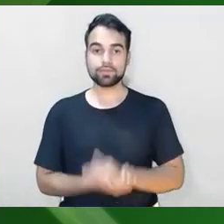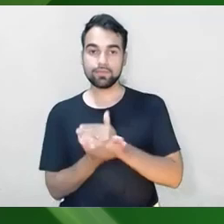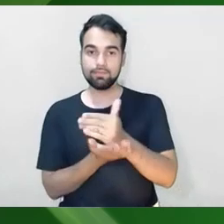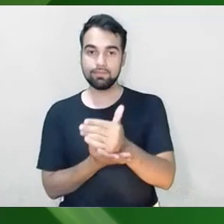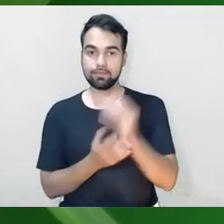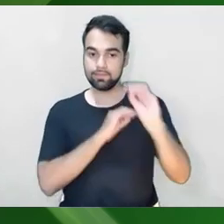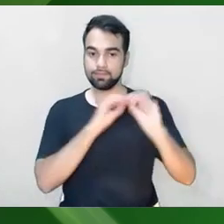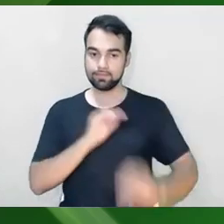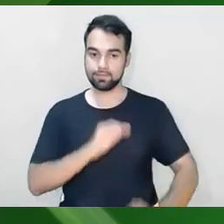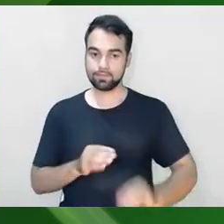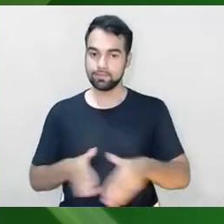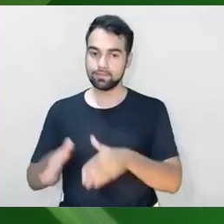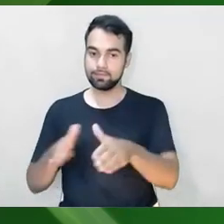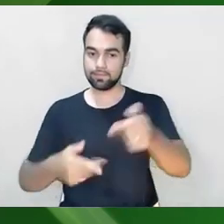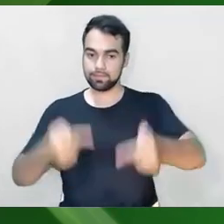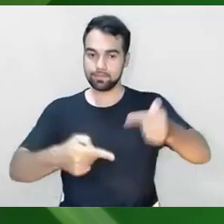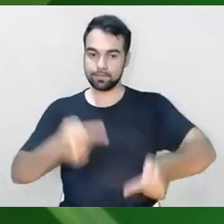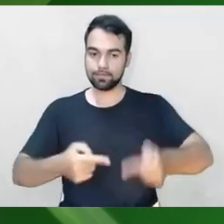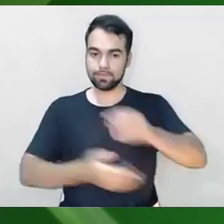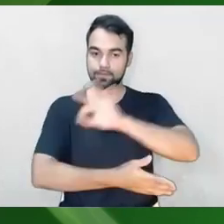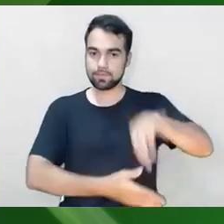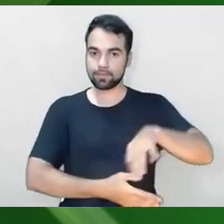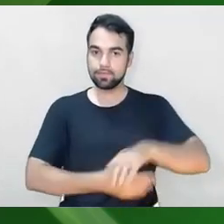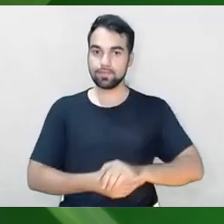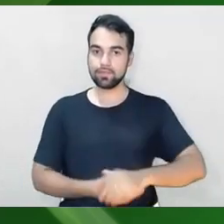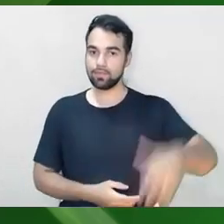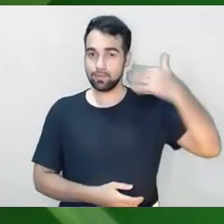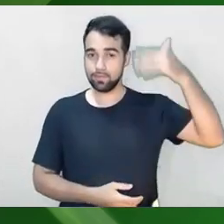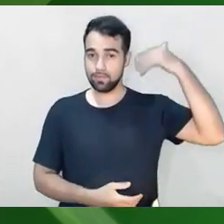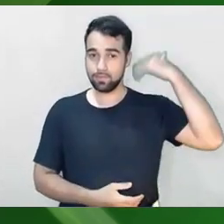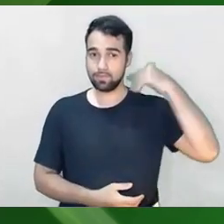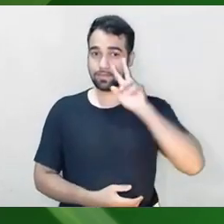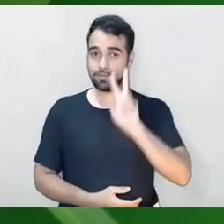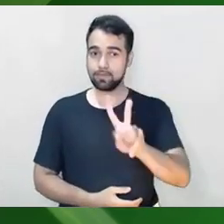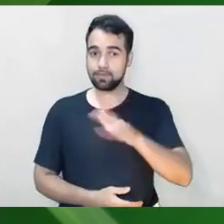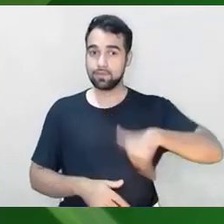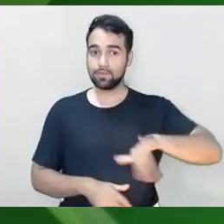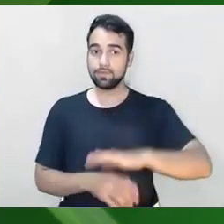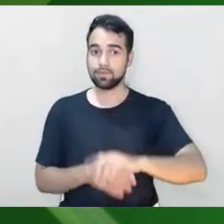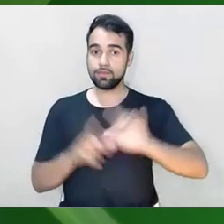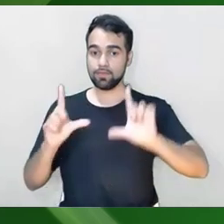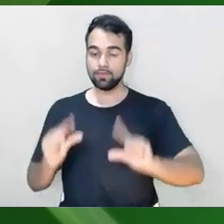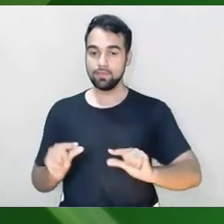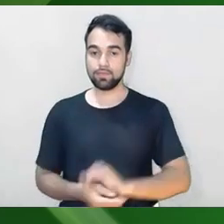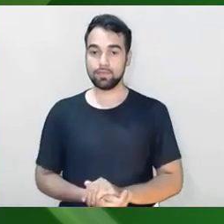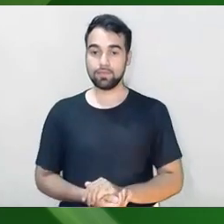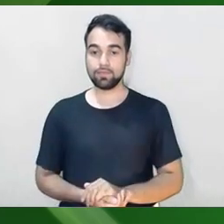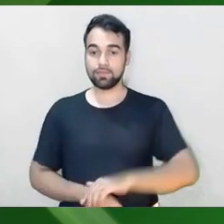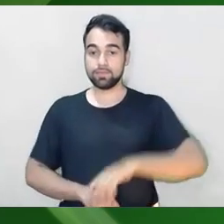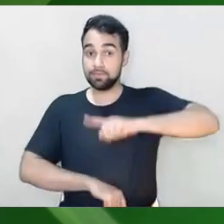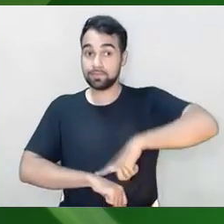you started playing the journey, you discussed the architecture way back when, and then you look at